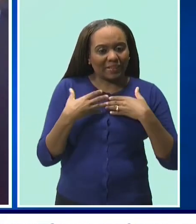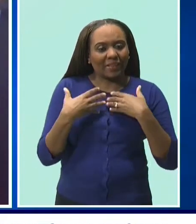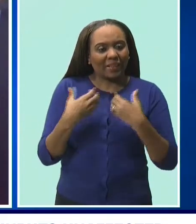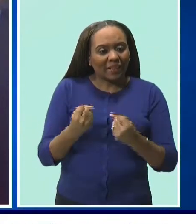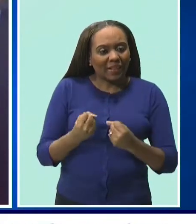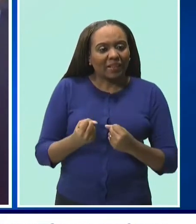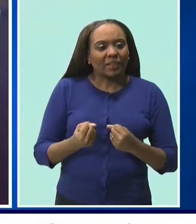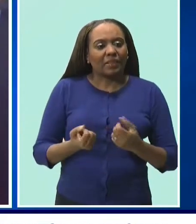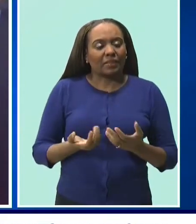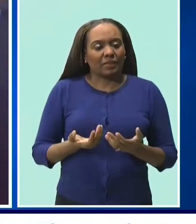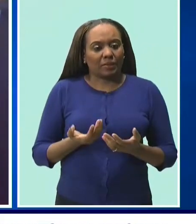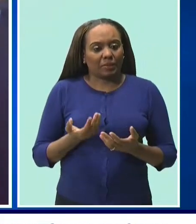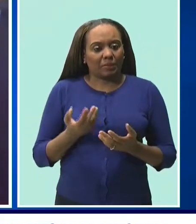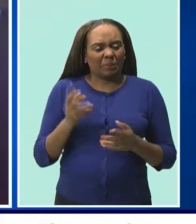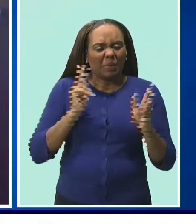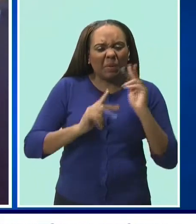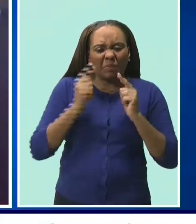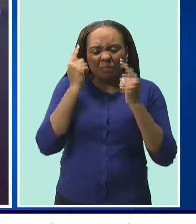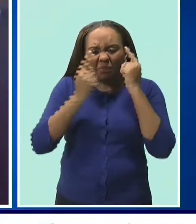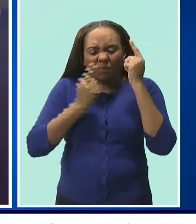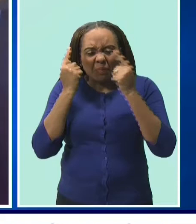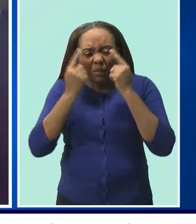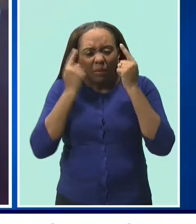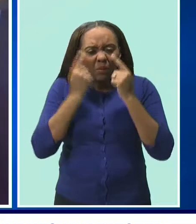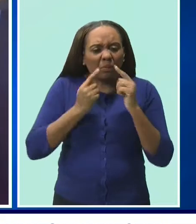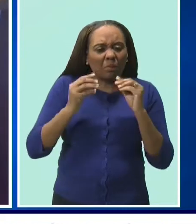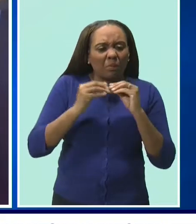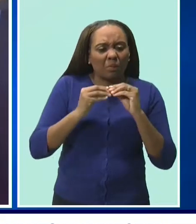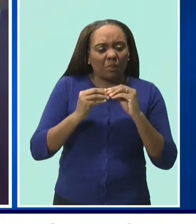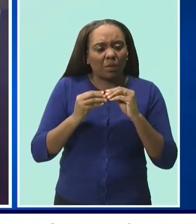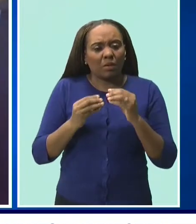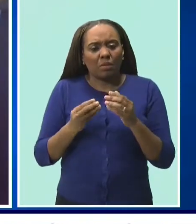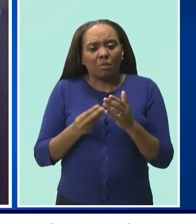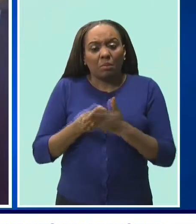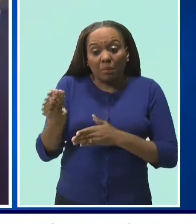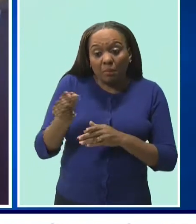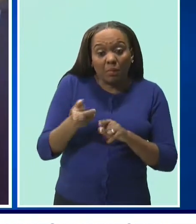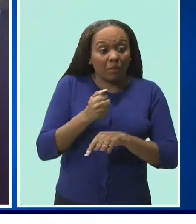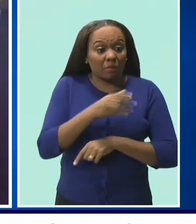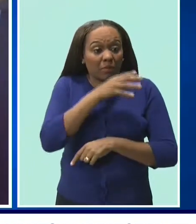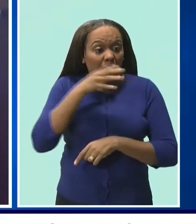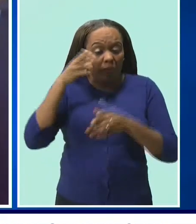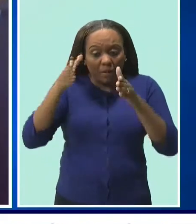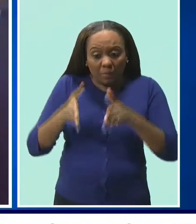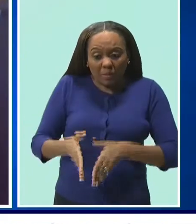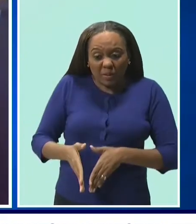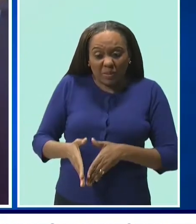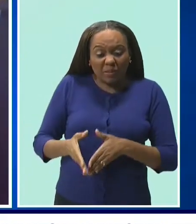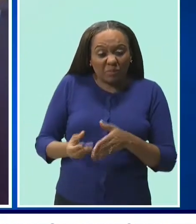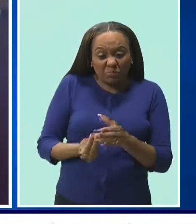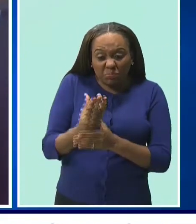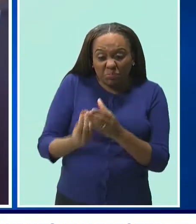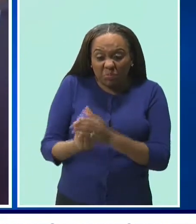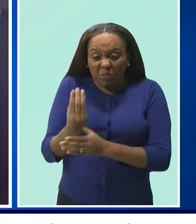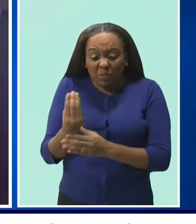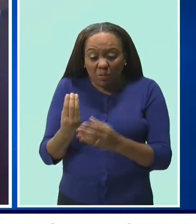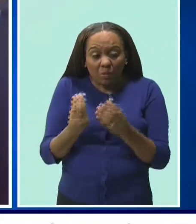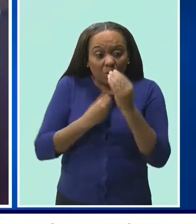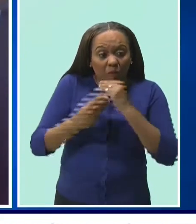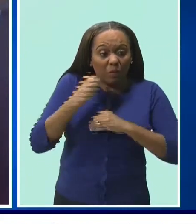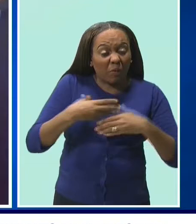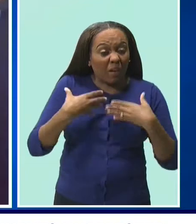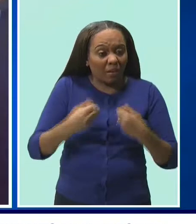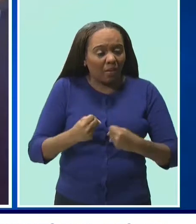started to focus quite a bit more on buying local, buying from local farmers. There has been a real galvanizing